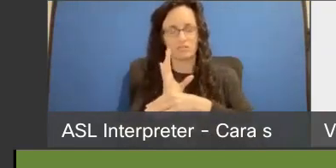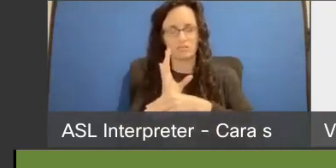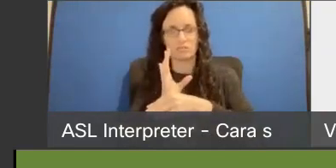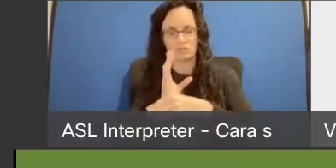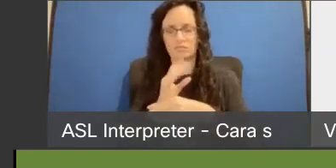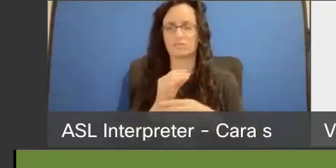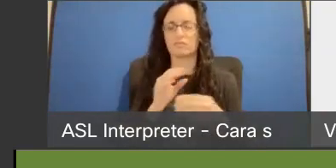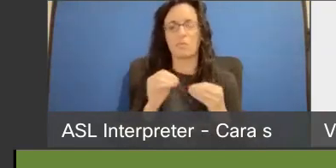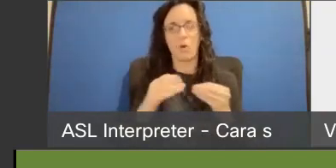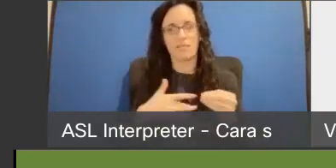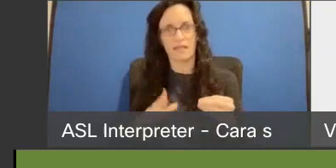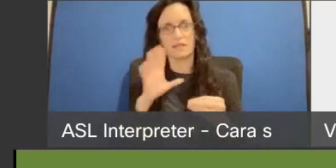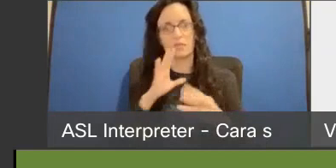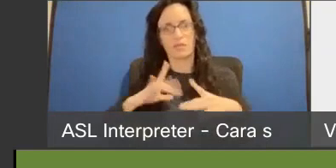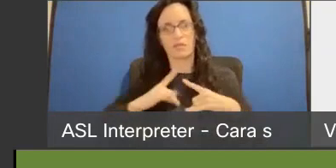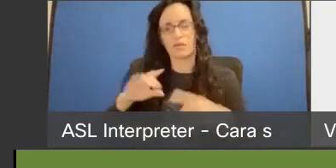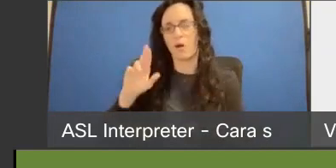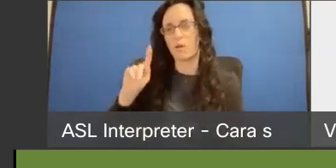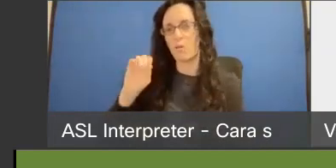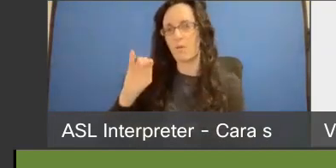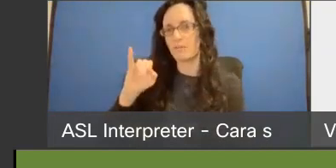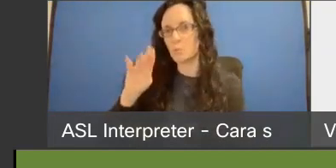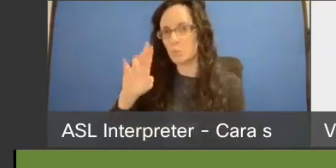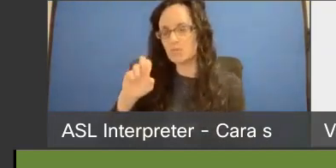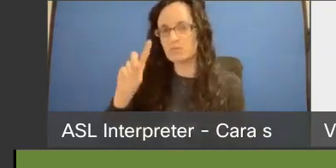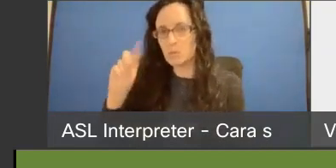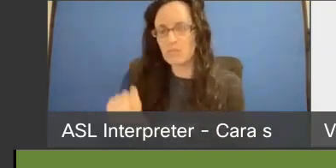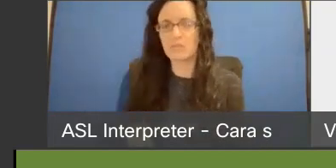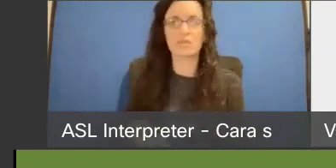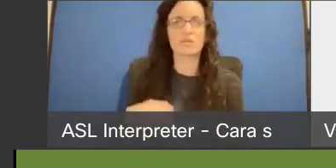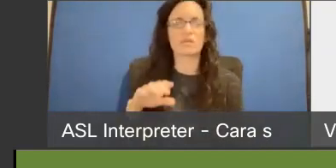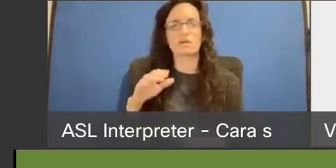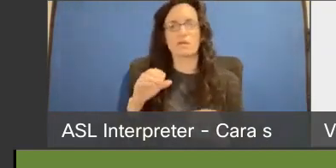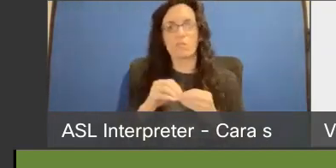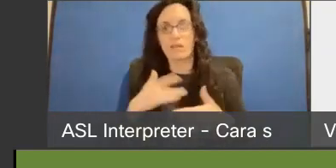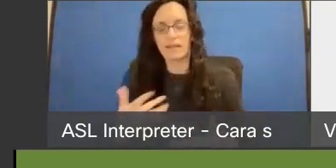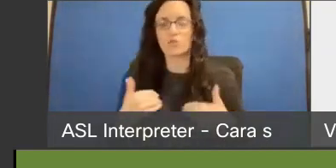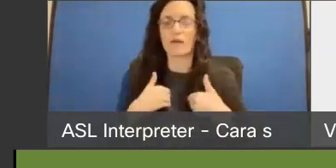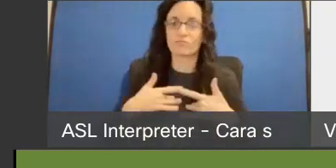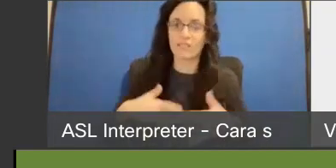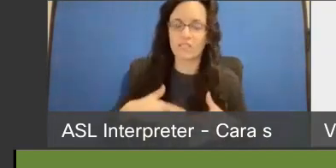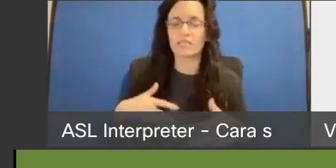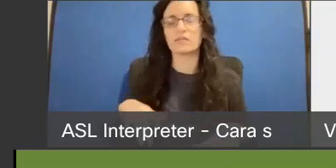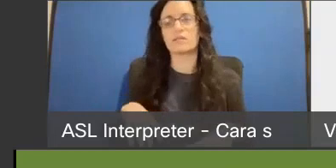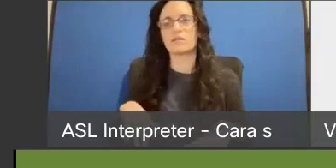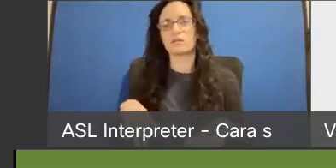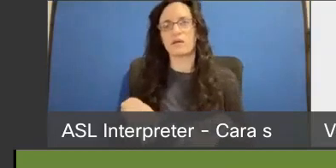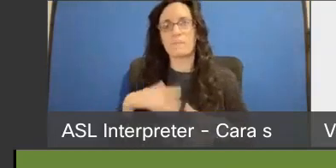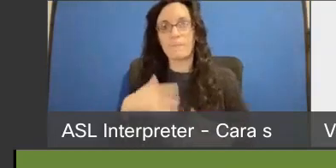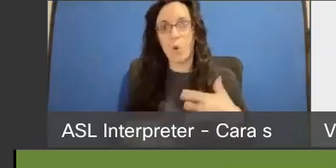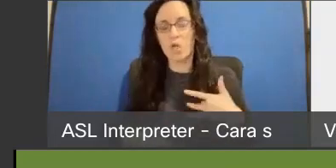autoimmune disorders, ischemic heart disease, develop depression, suicide attempts, and suicide deaths. And it's